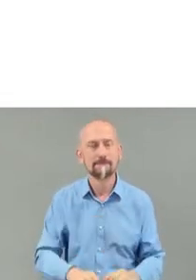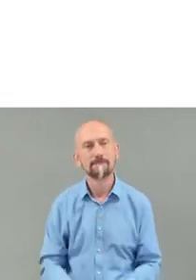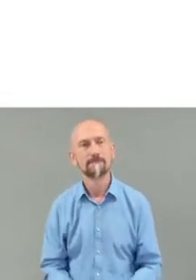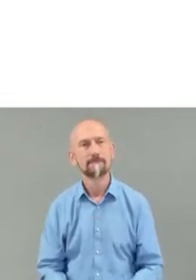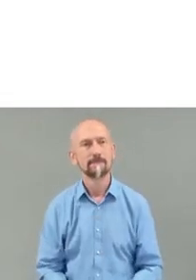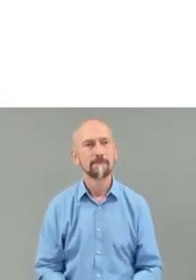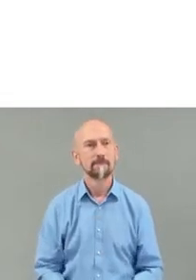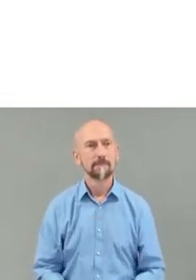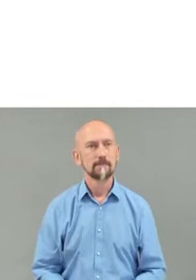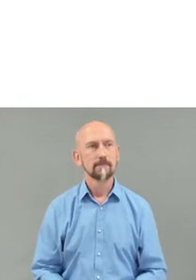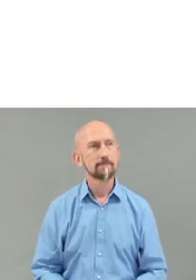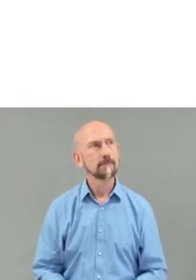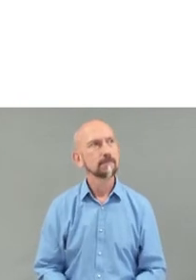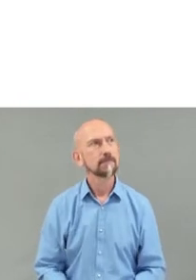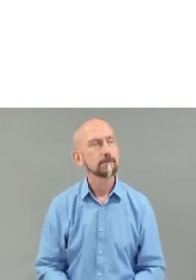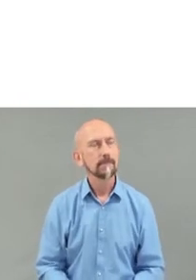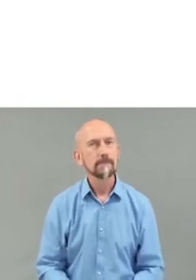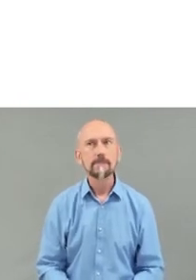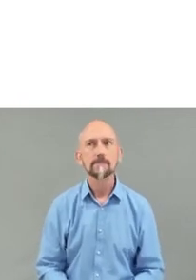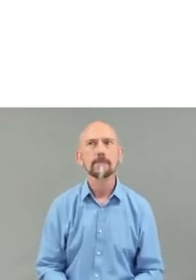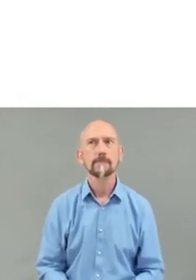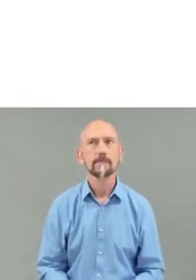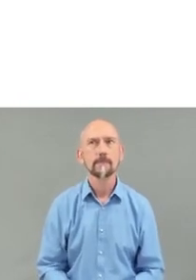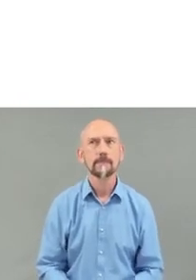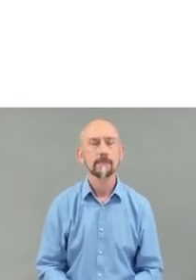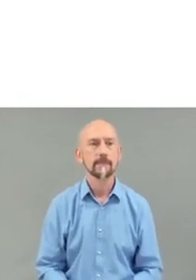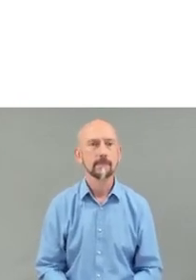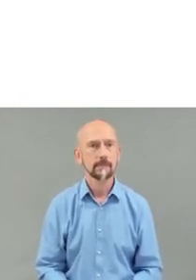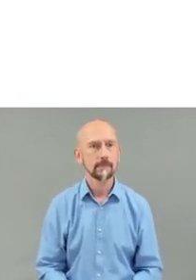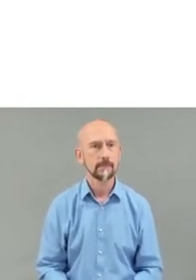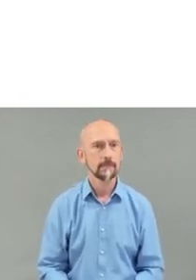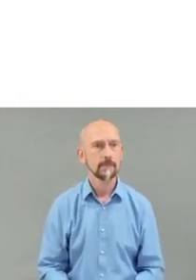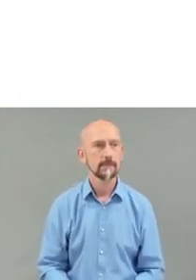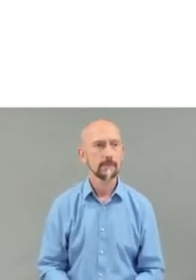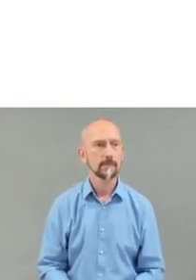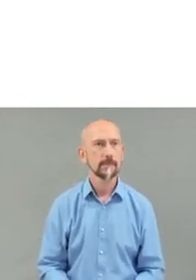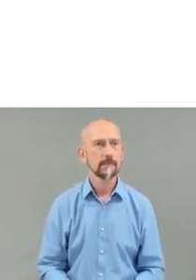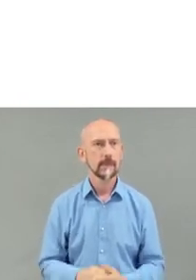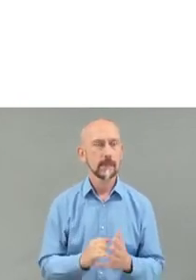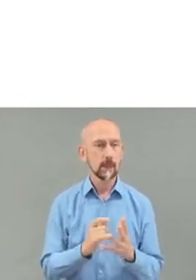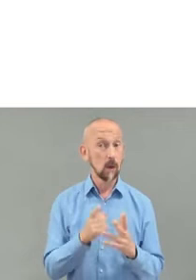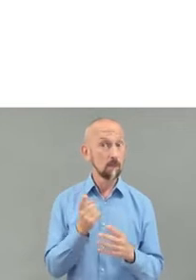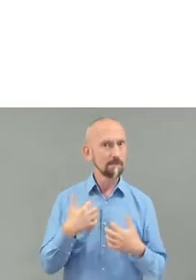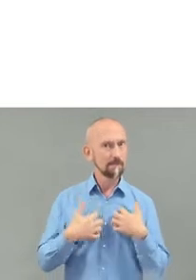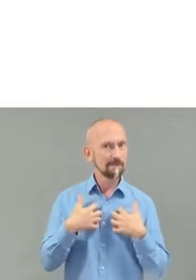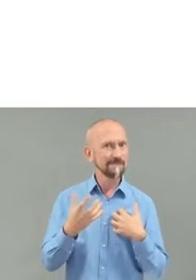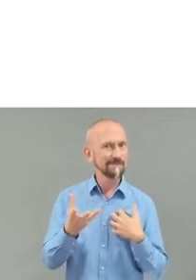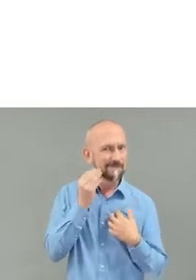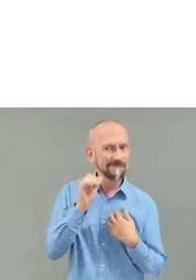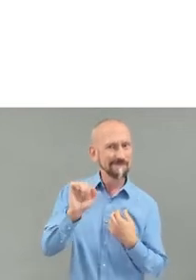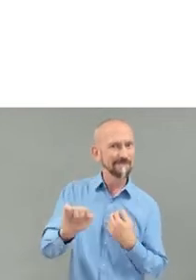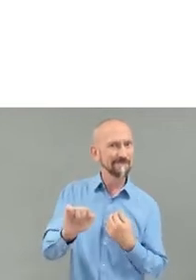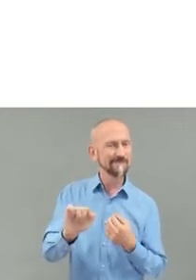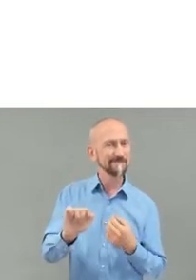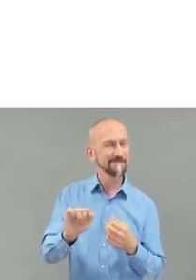So it's really helpful to hear there that people aspiring to come into the psychological professions, what they hope to gain from